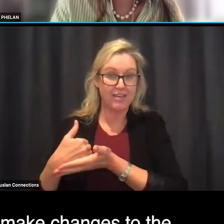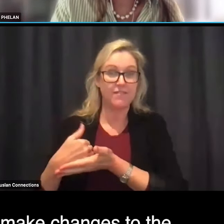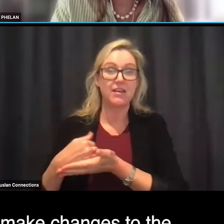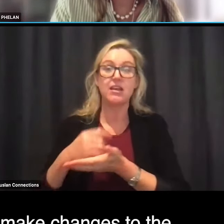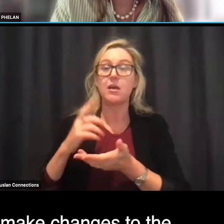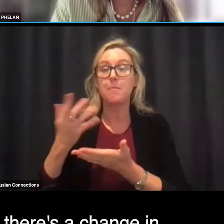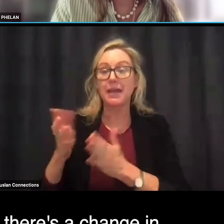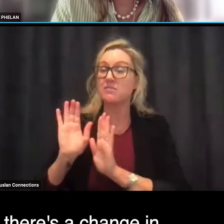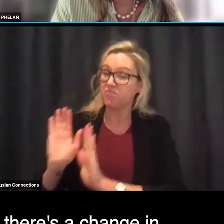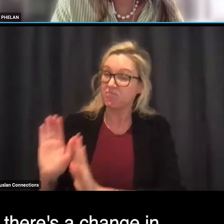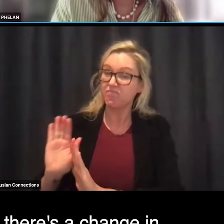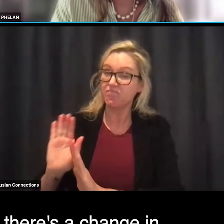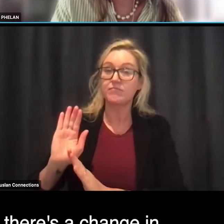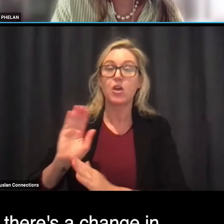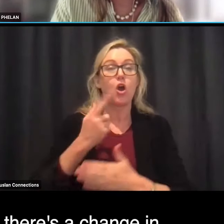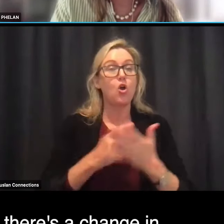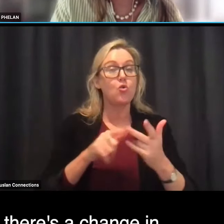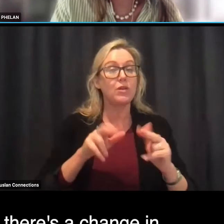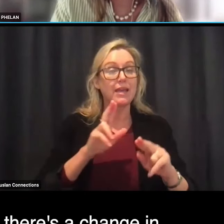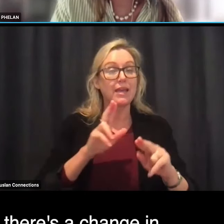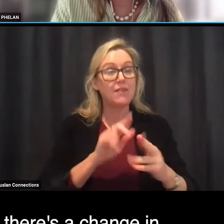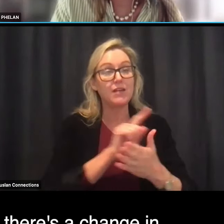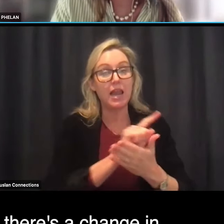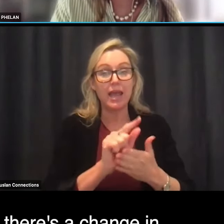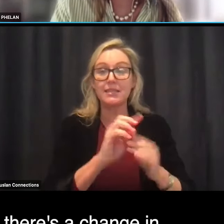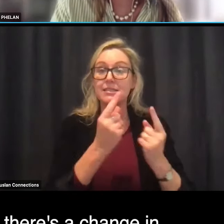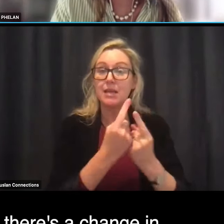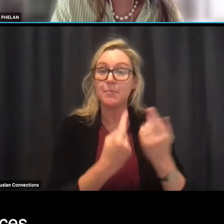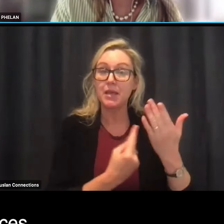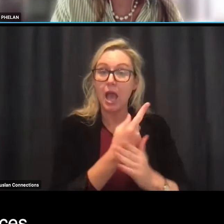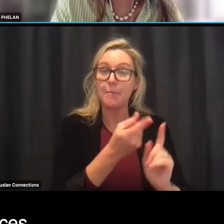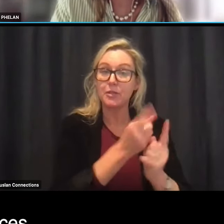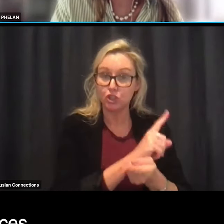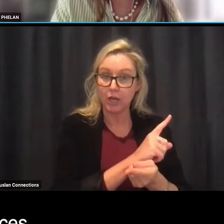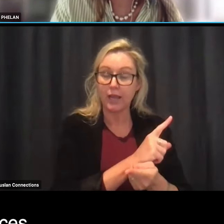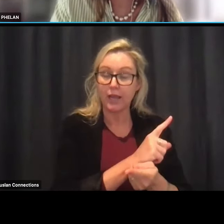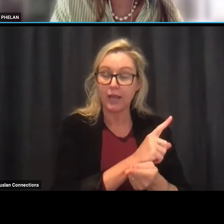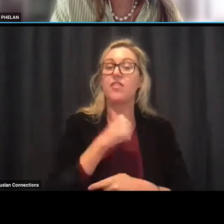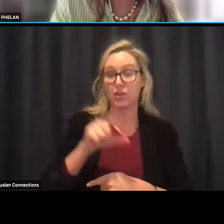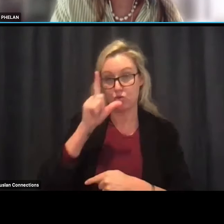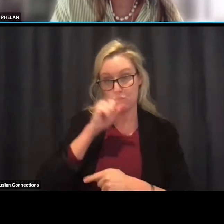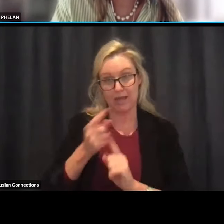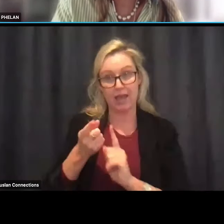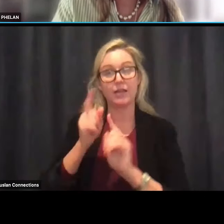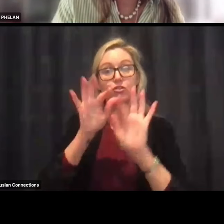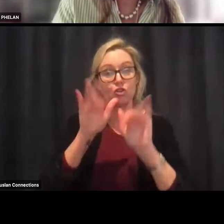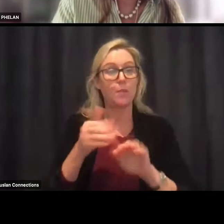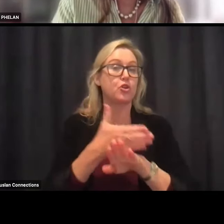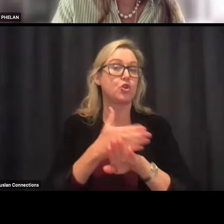changes to the initial responses provided when there's a change in your circumstances.